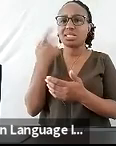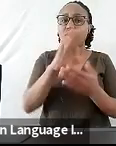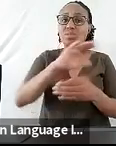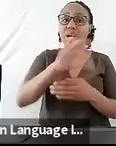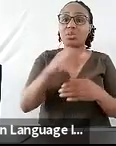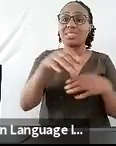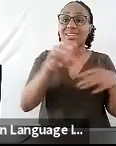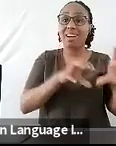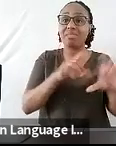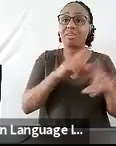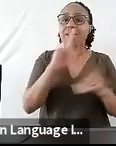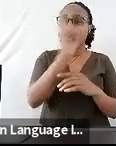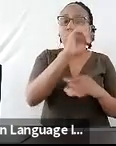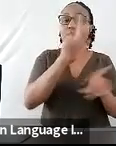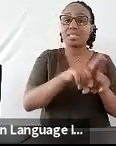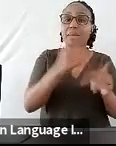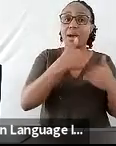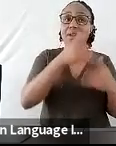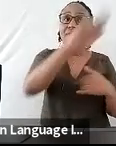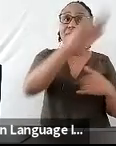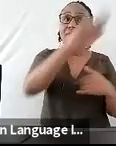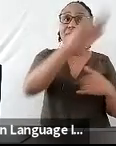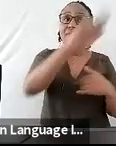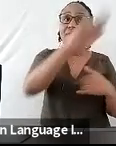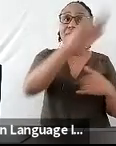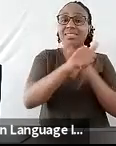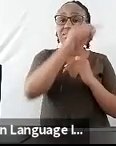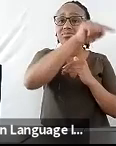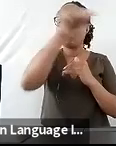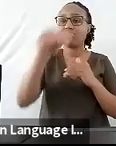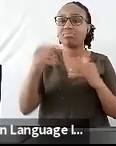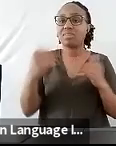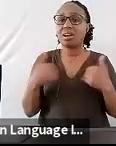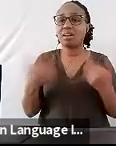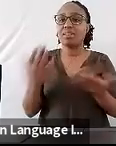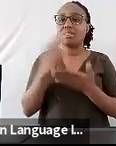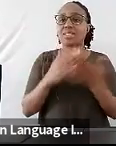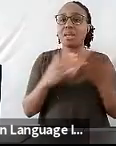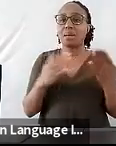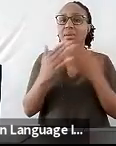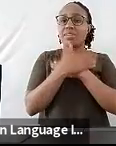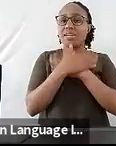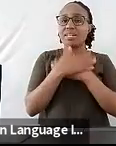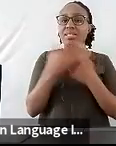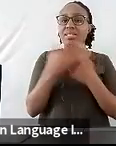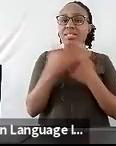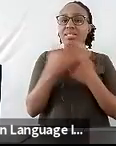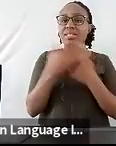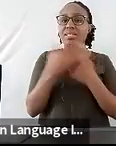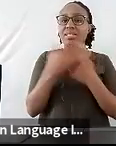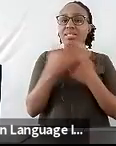sports, this place is no more dangerous, people are friendly here, people are kind, and all those things I think are best seen from your perspective as